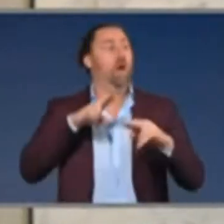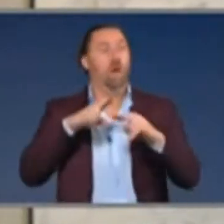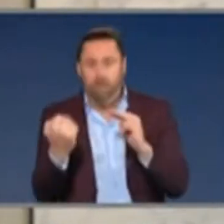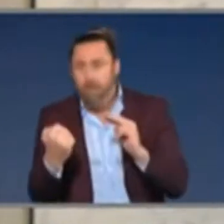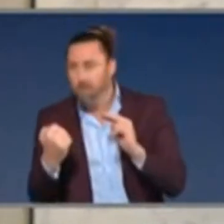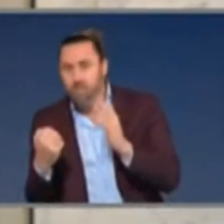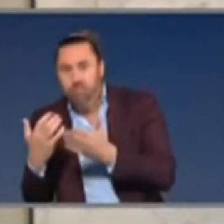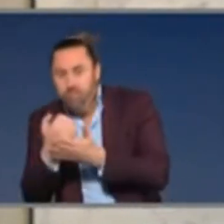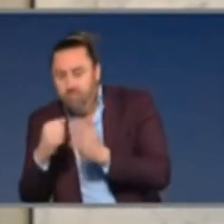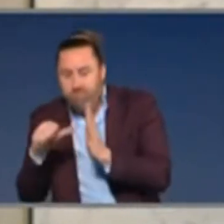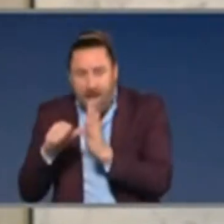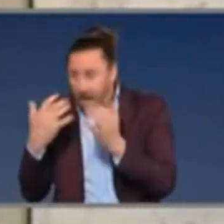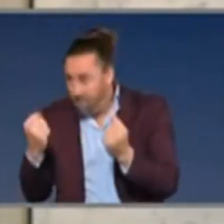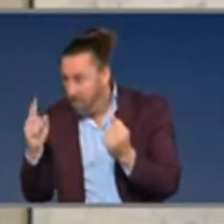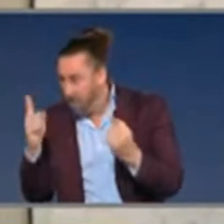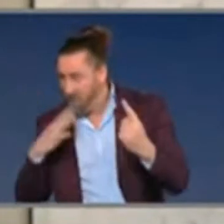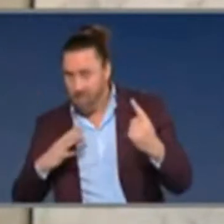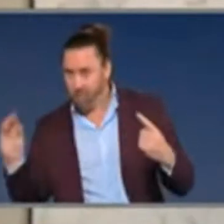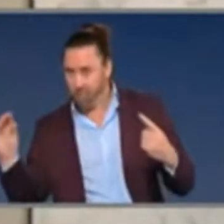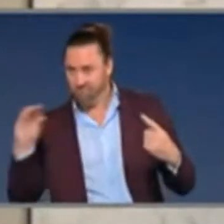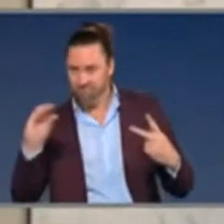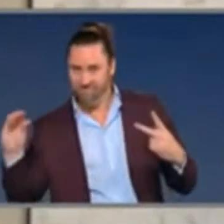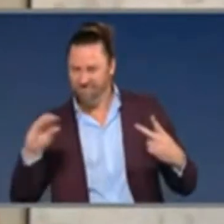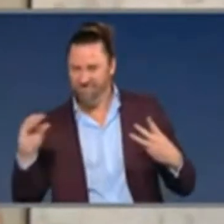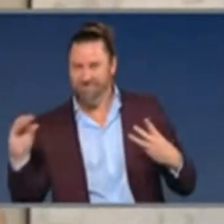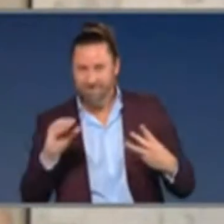available when they're needed to ensure that the right